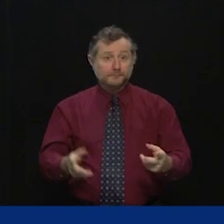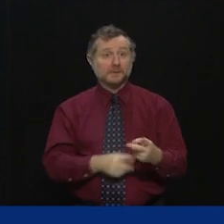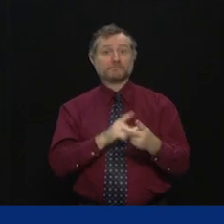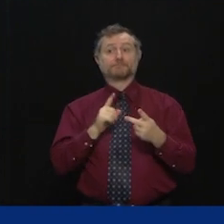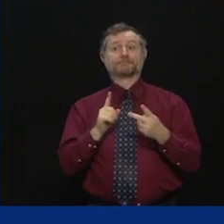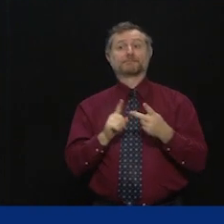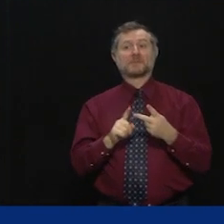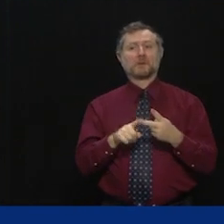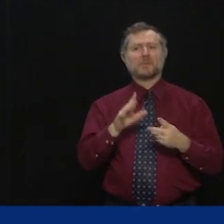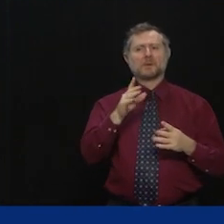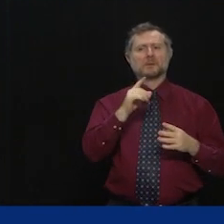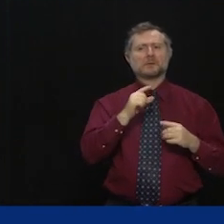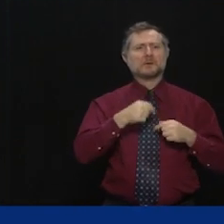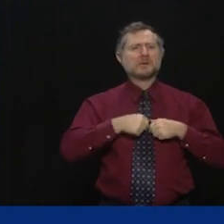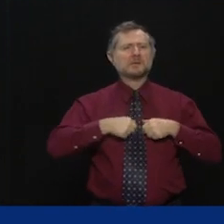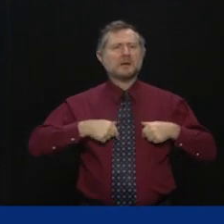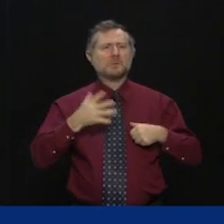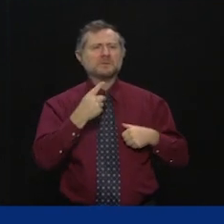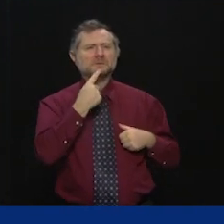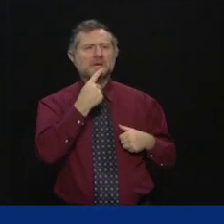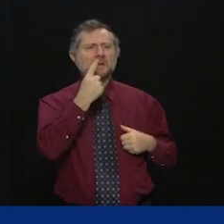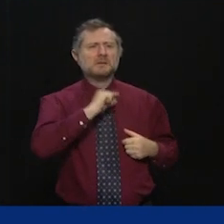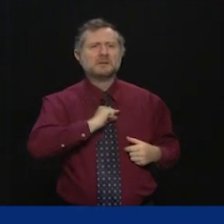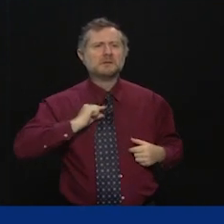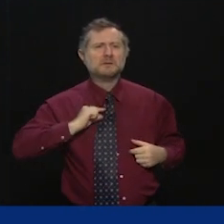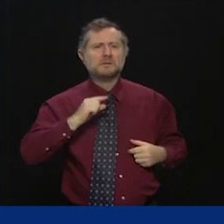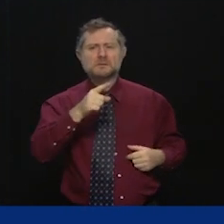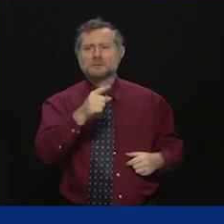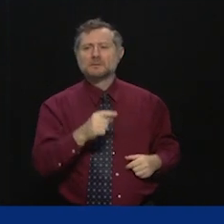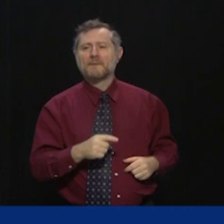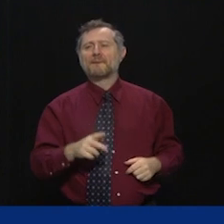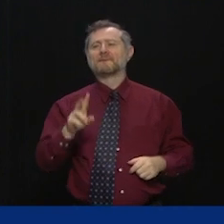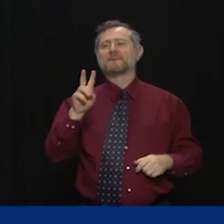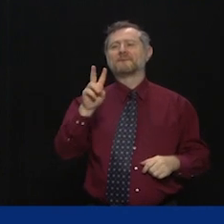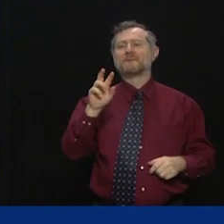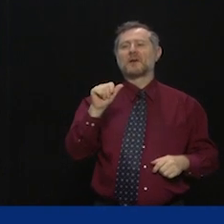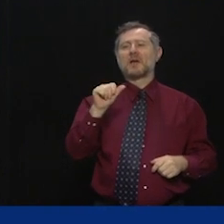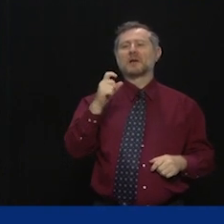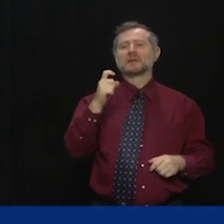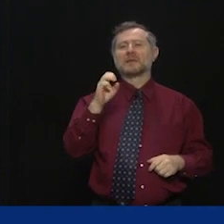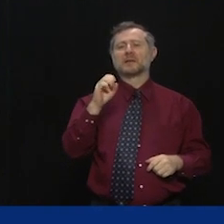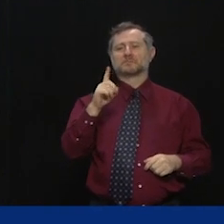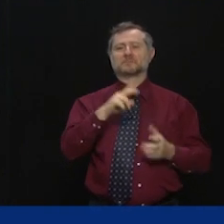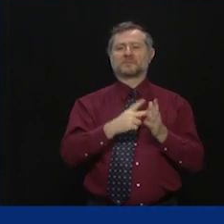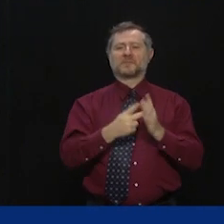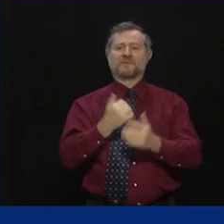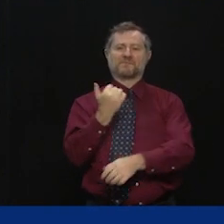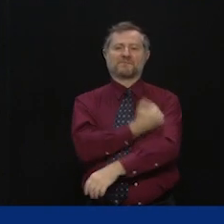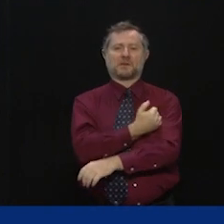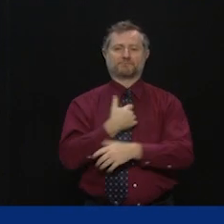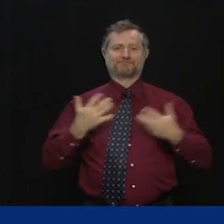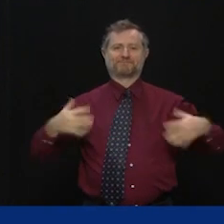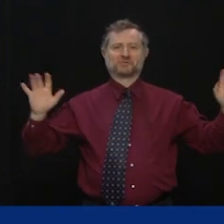vax? Sure does. It's a vax. I want to see everybody wearing these.